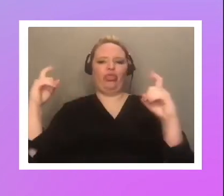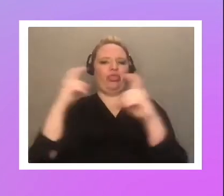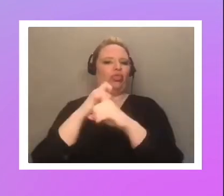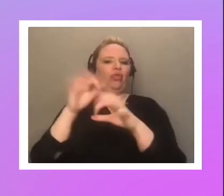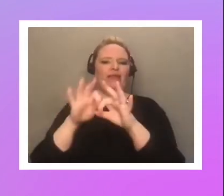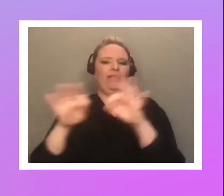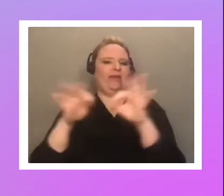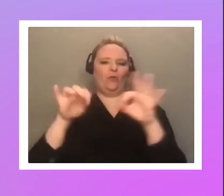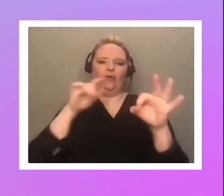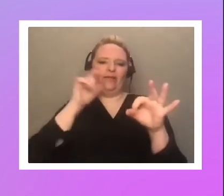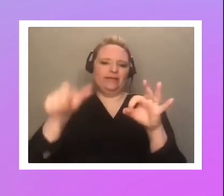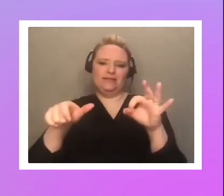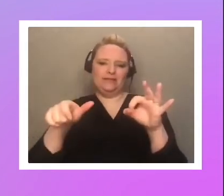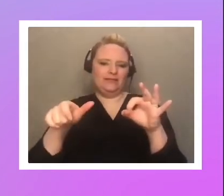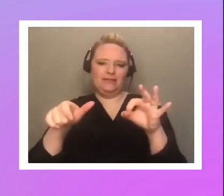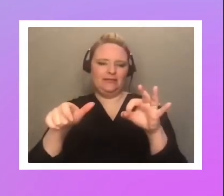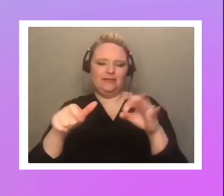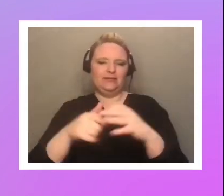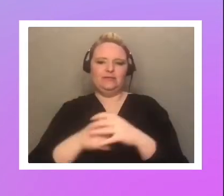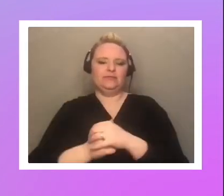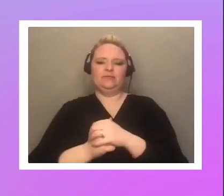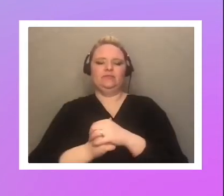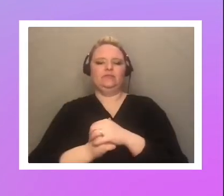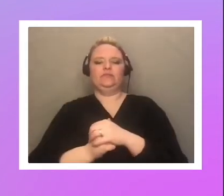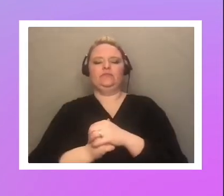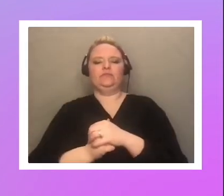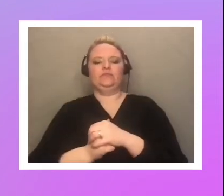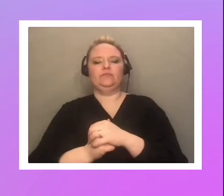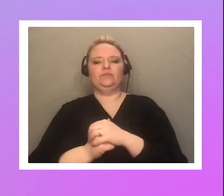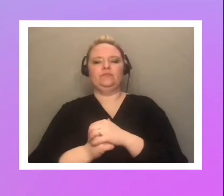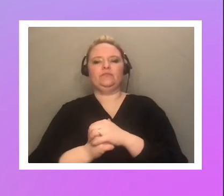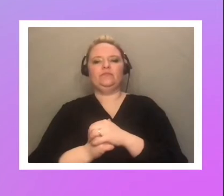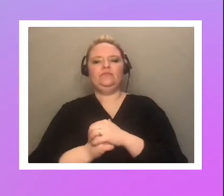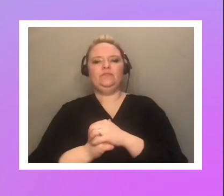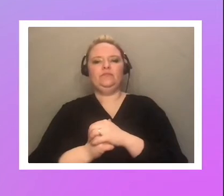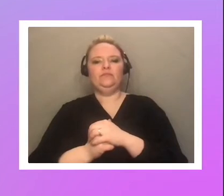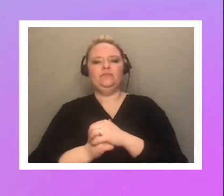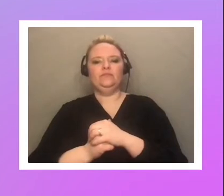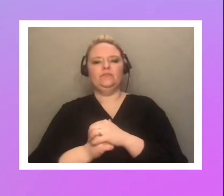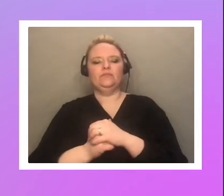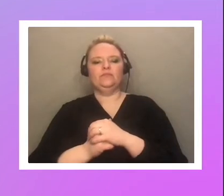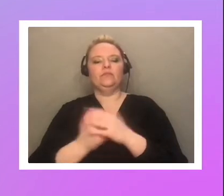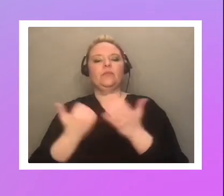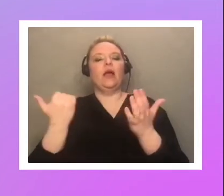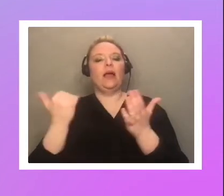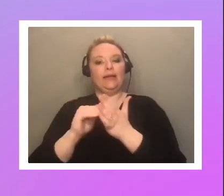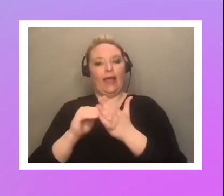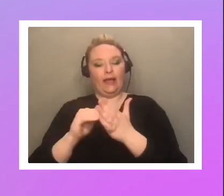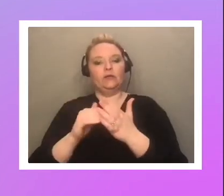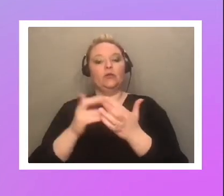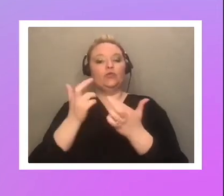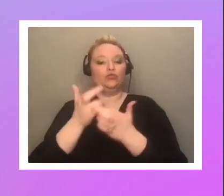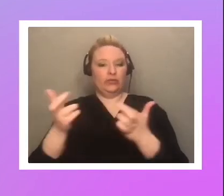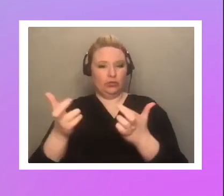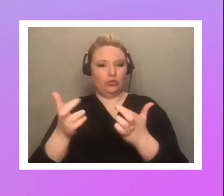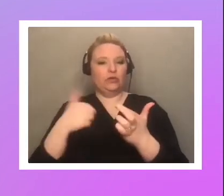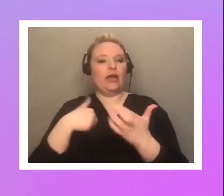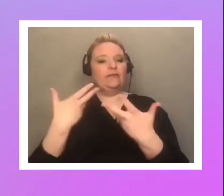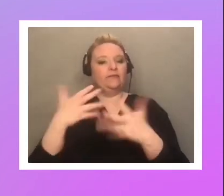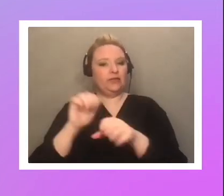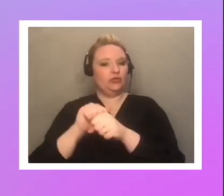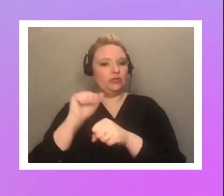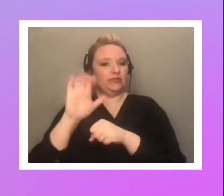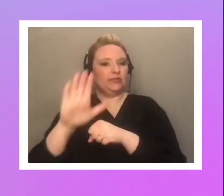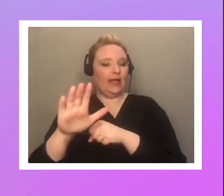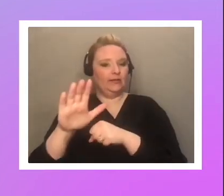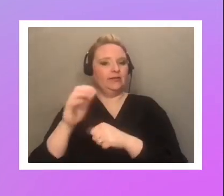big words that are unnecessary. Now, again, I have resources for each role,